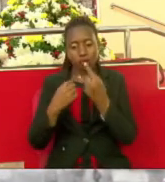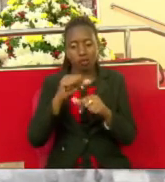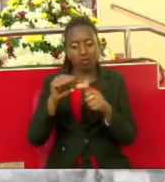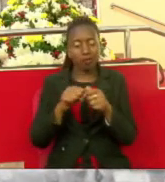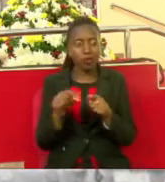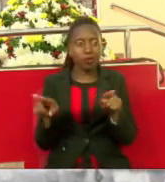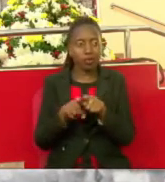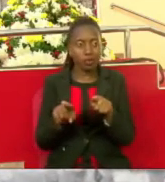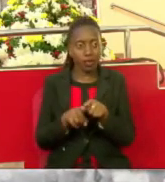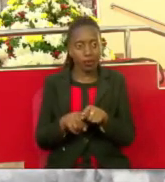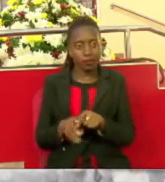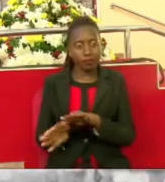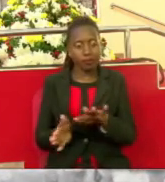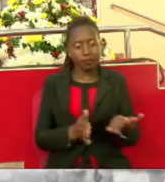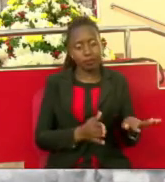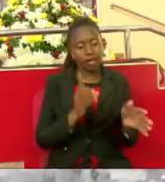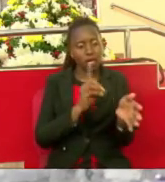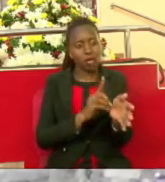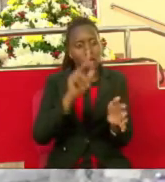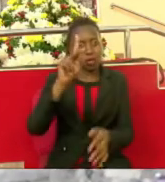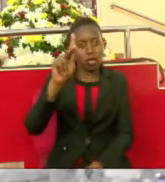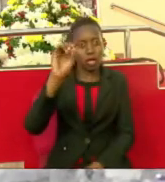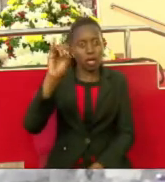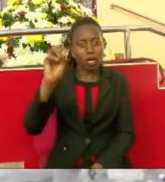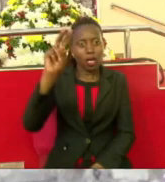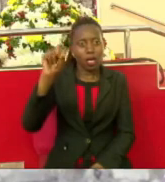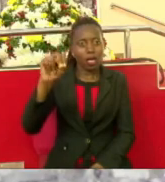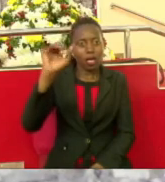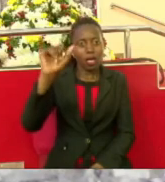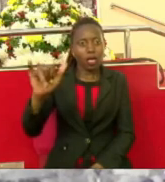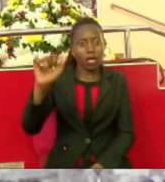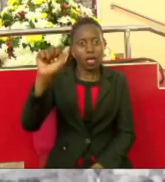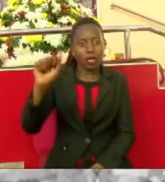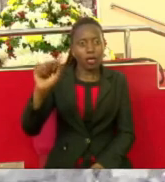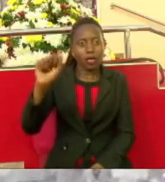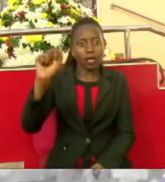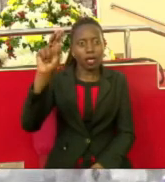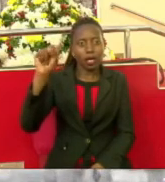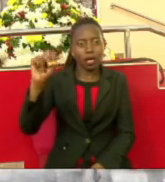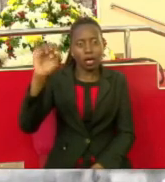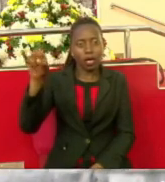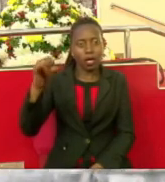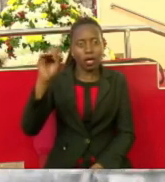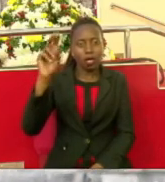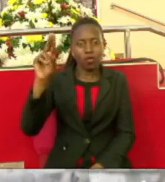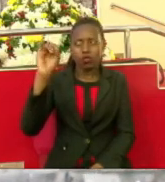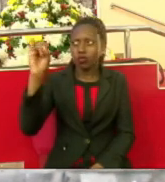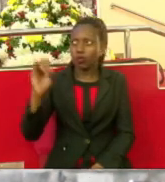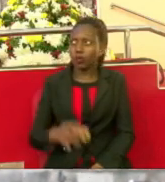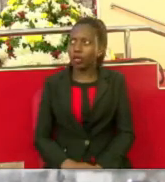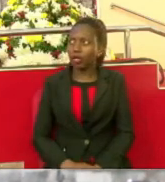Dr. Kenyajui Nganga. Nowadays he calls himself D.N. Jacobs. He says, you